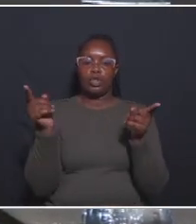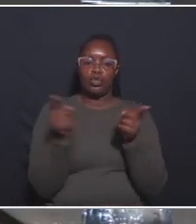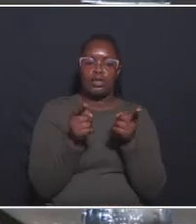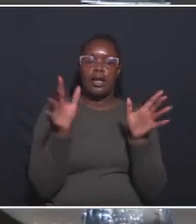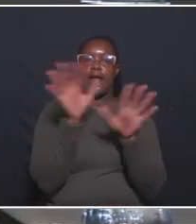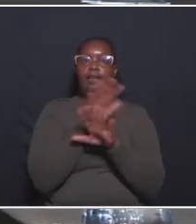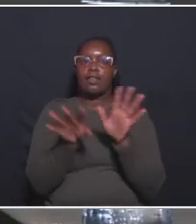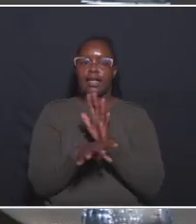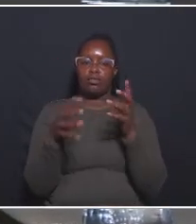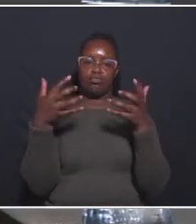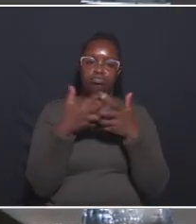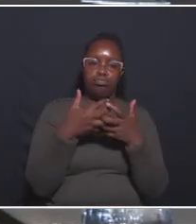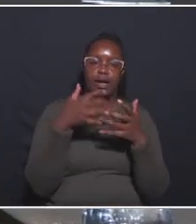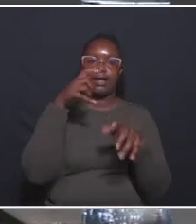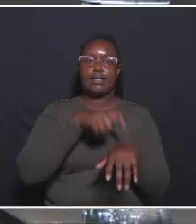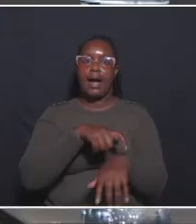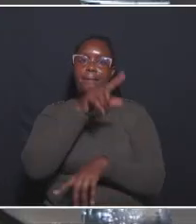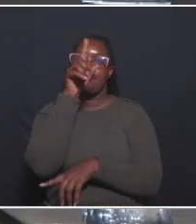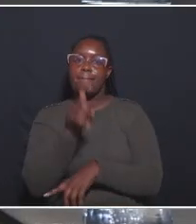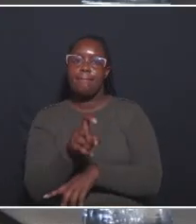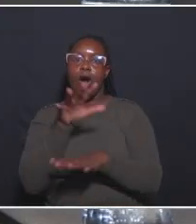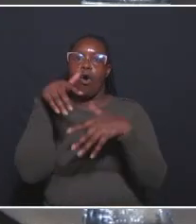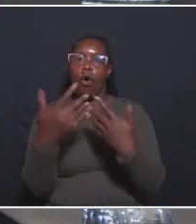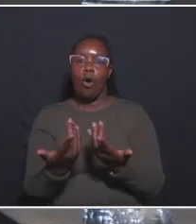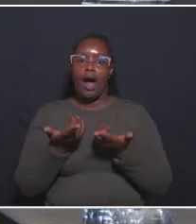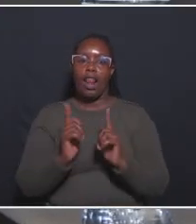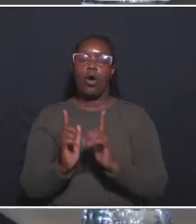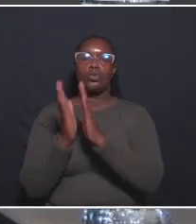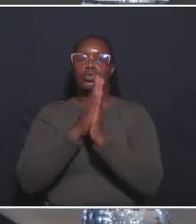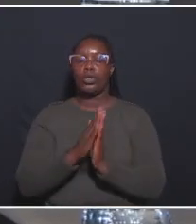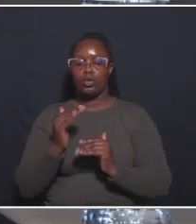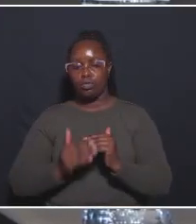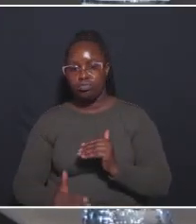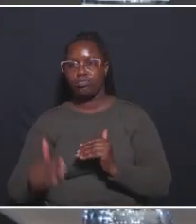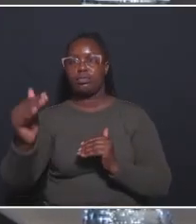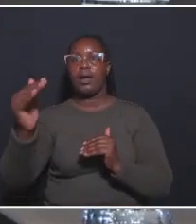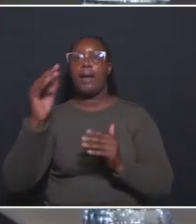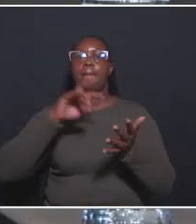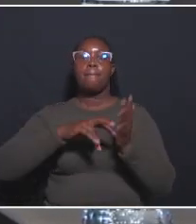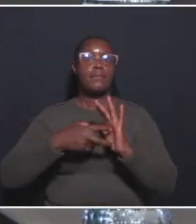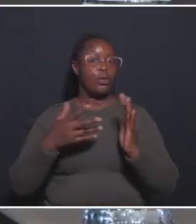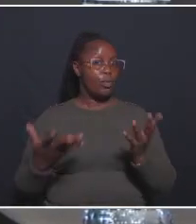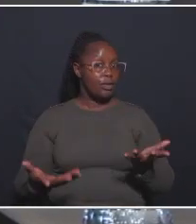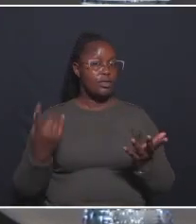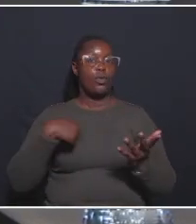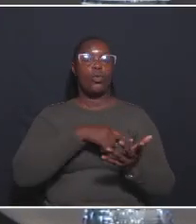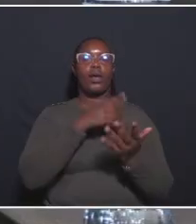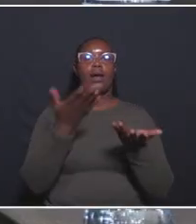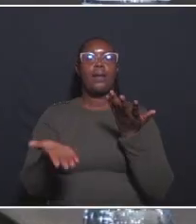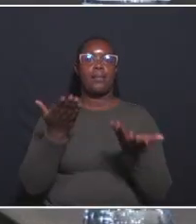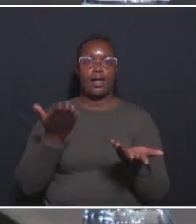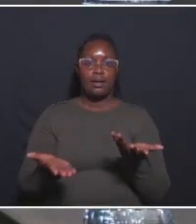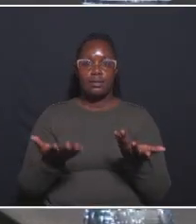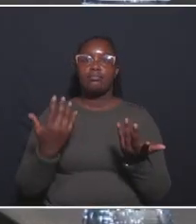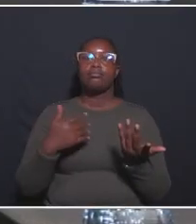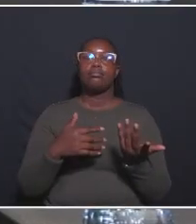time, or do we allow the story to just unfold, you know? And that means we might get rid of this shot for